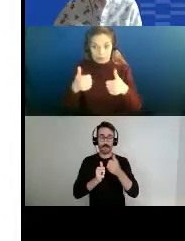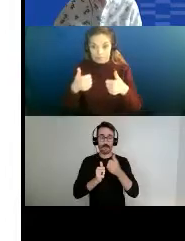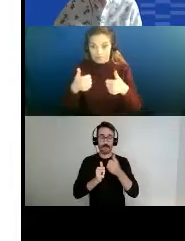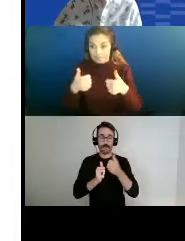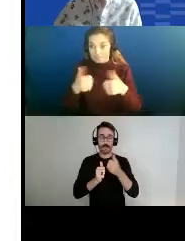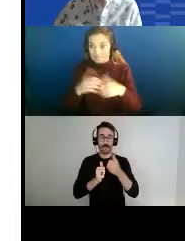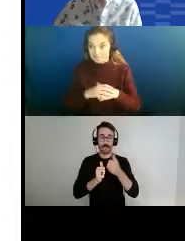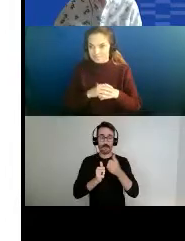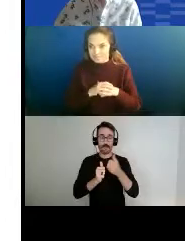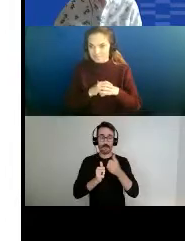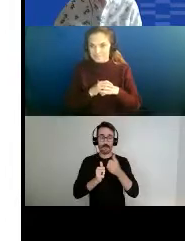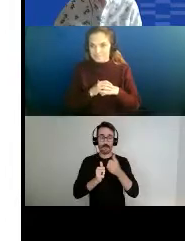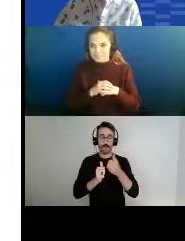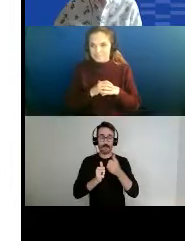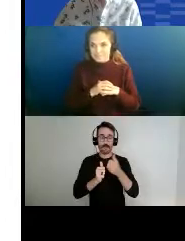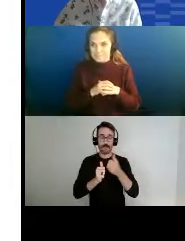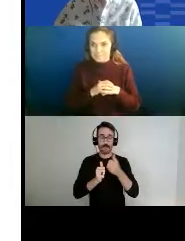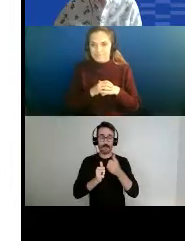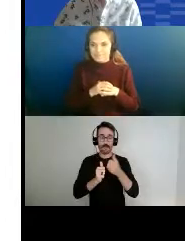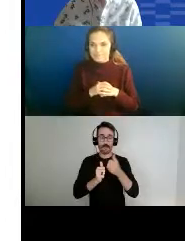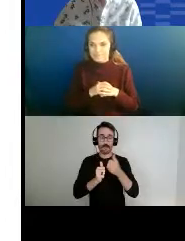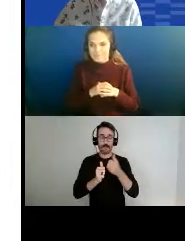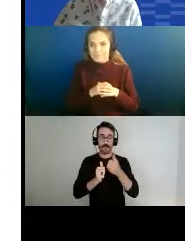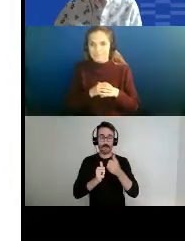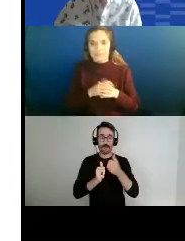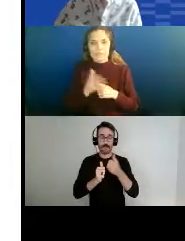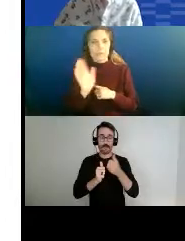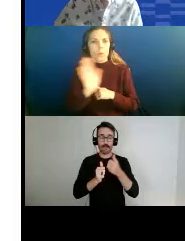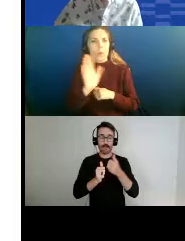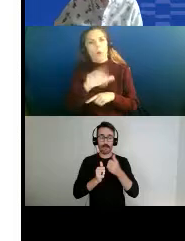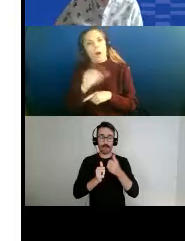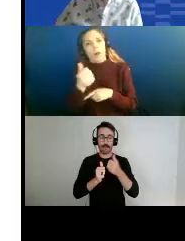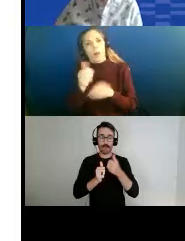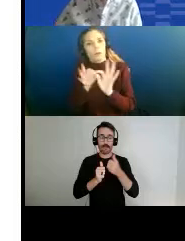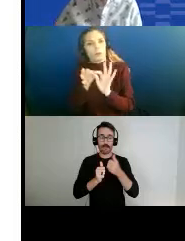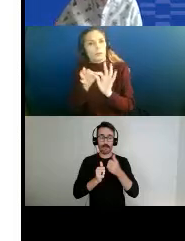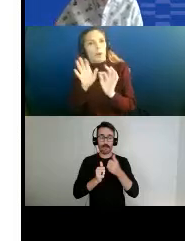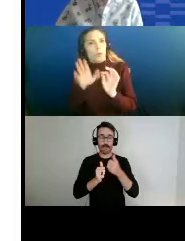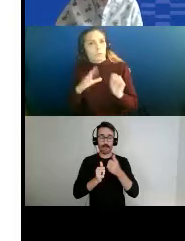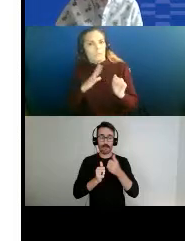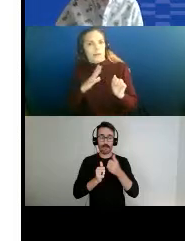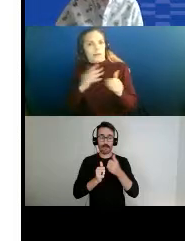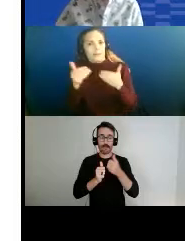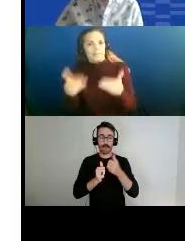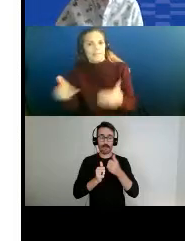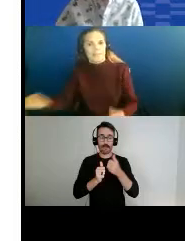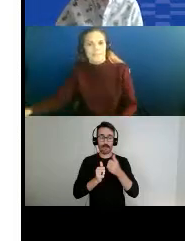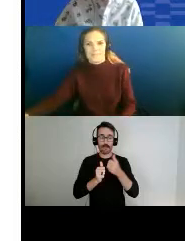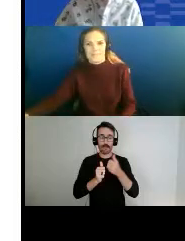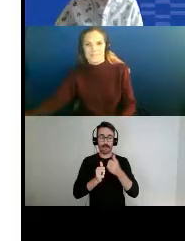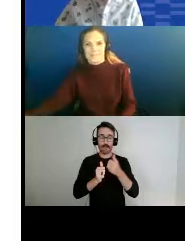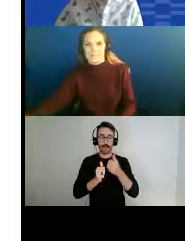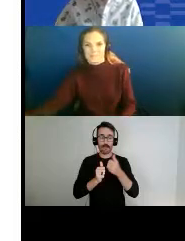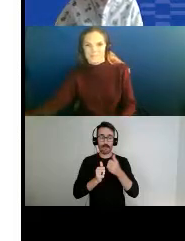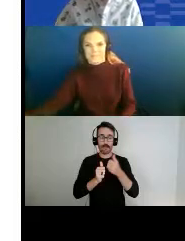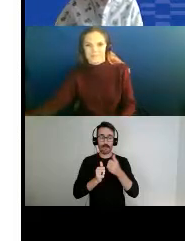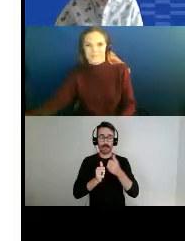sorry, we're good. We're fine. We're fine. Okay, thank you. All right, everyone, let's